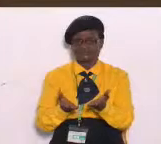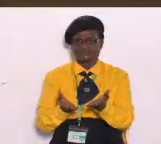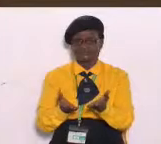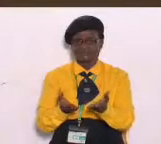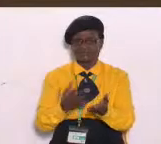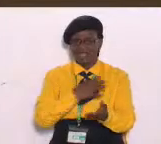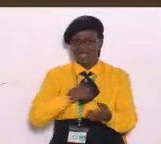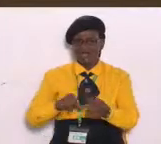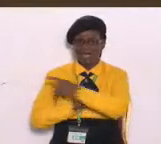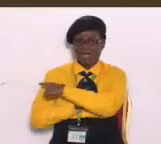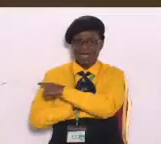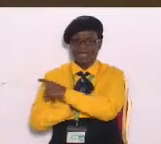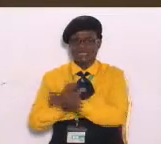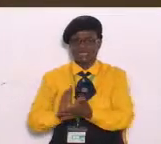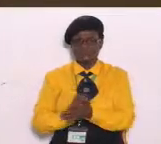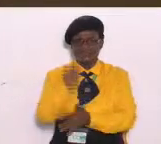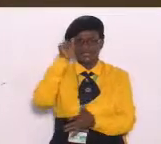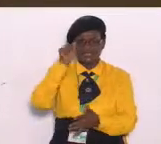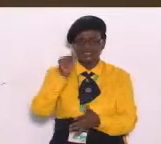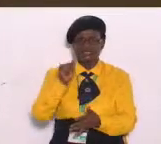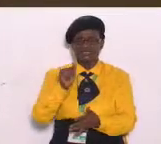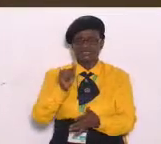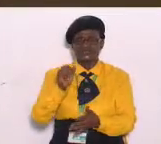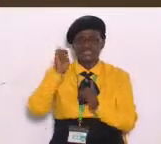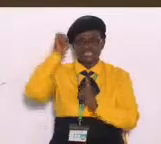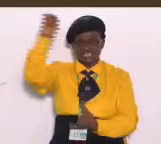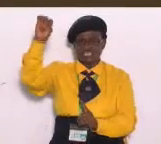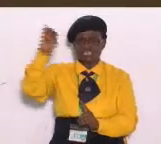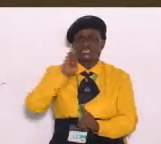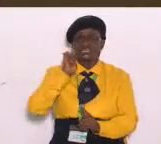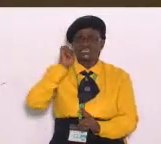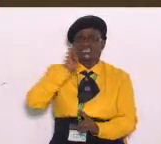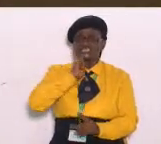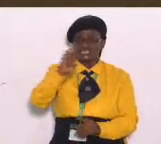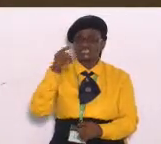and I believe is the same God you serve,